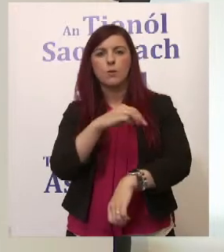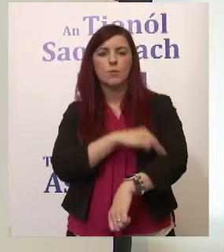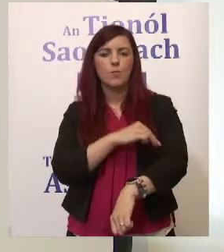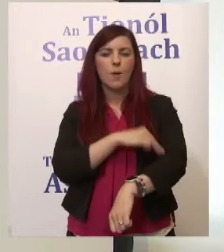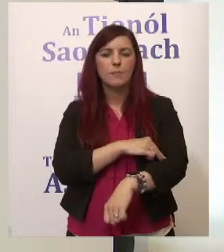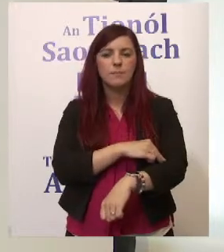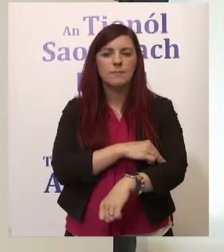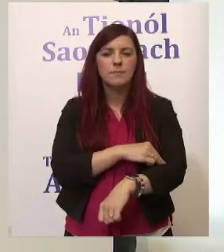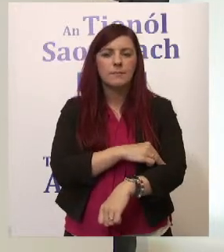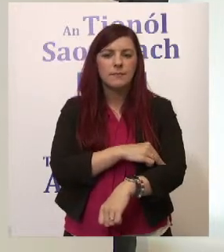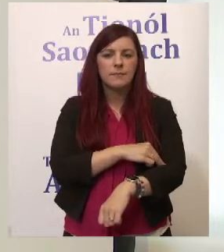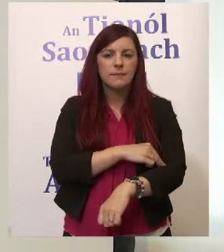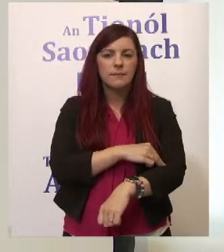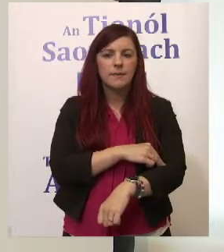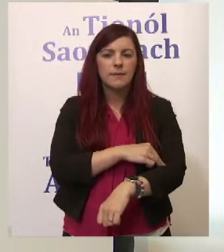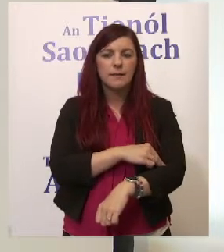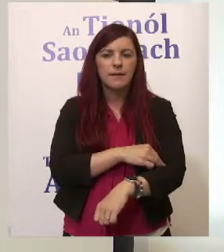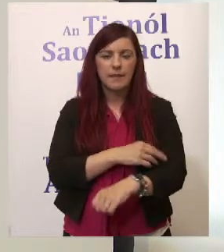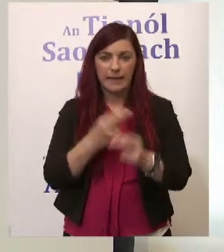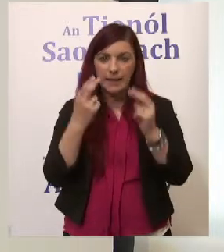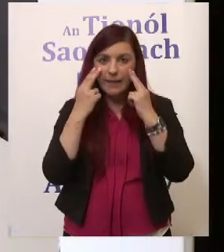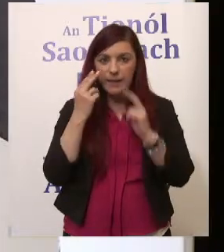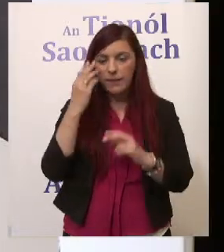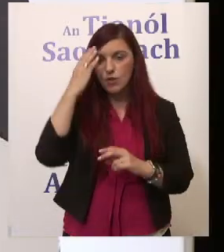currently requires the chief executive to take action.